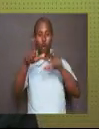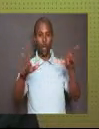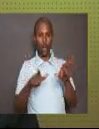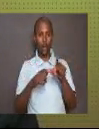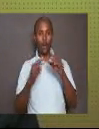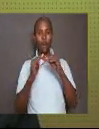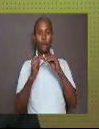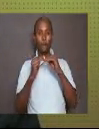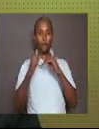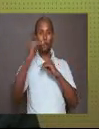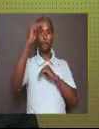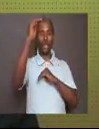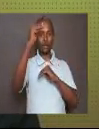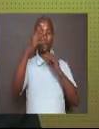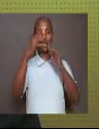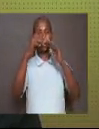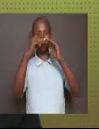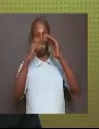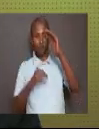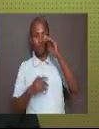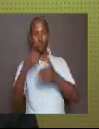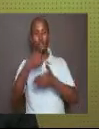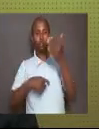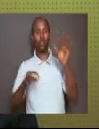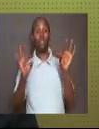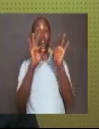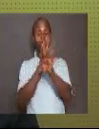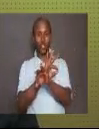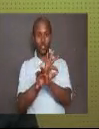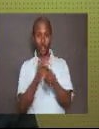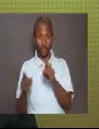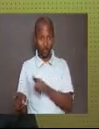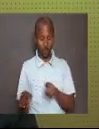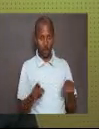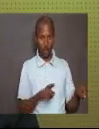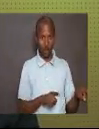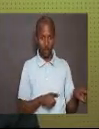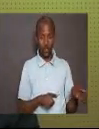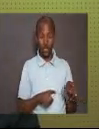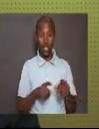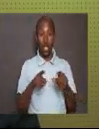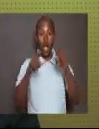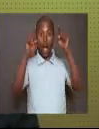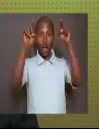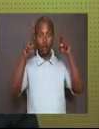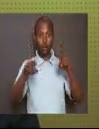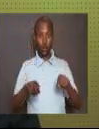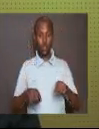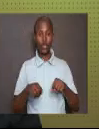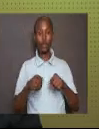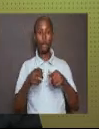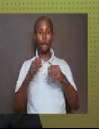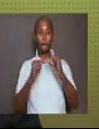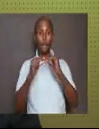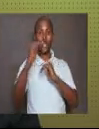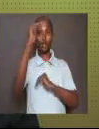and maximum values of a function, as well its absolute maximum and